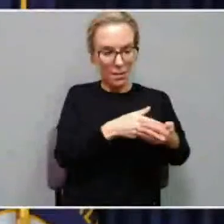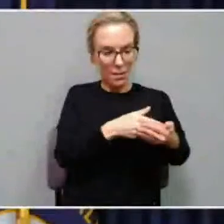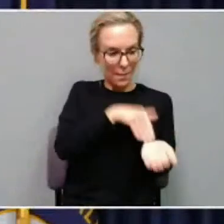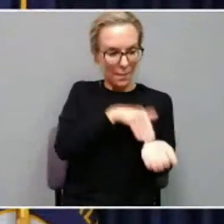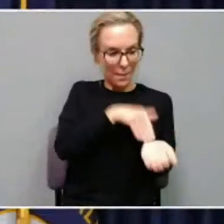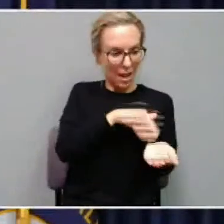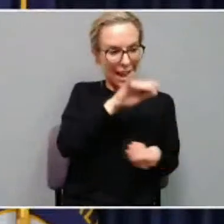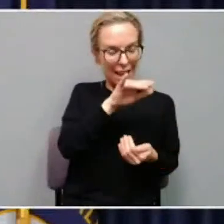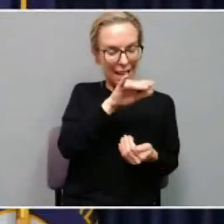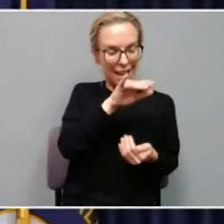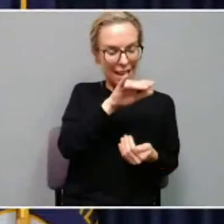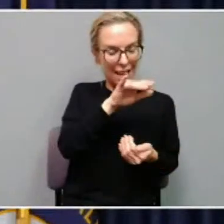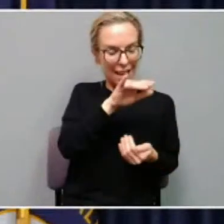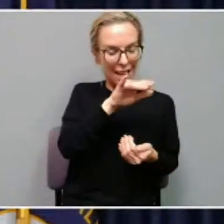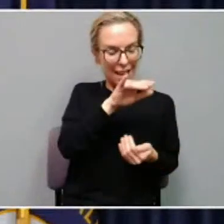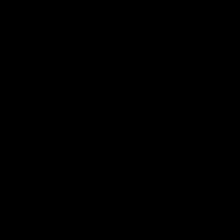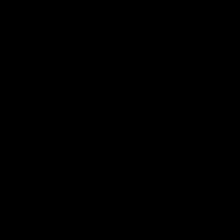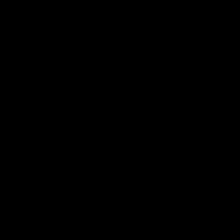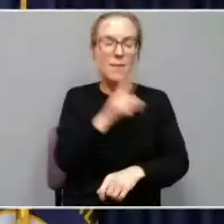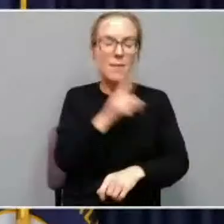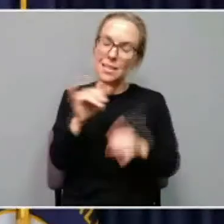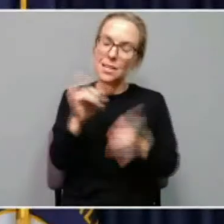hospitalized is a big,